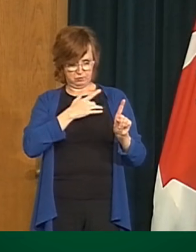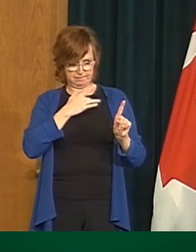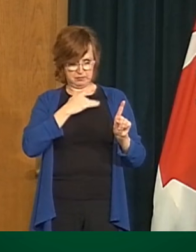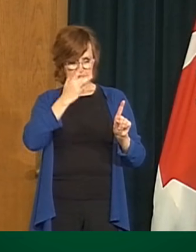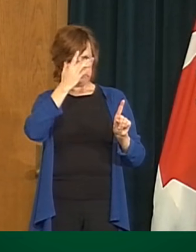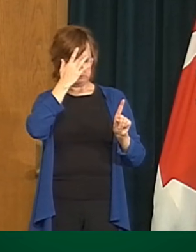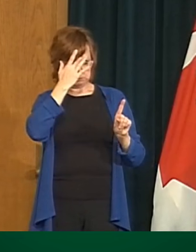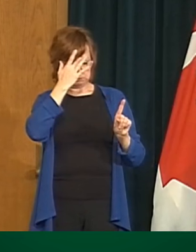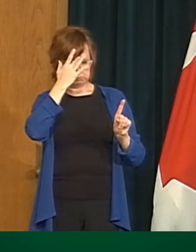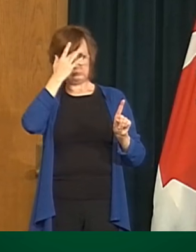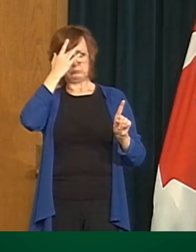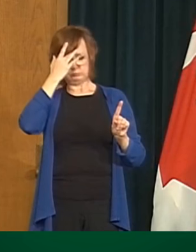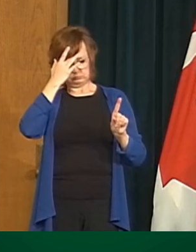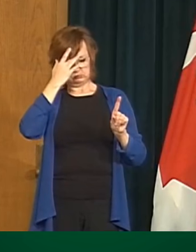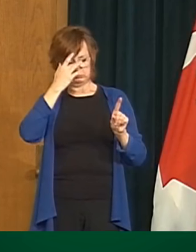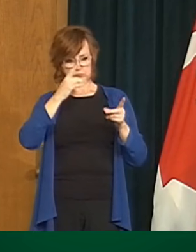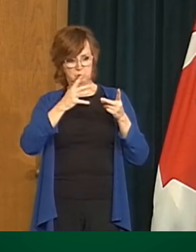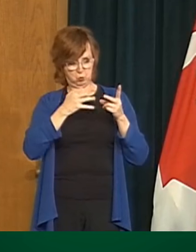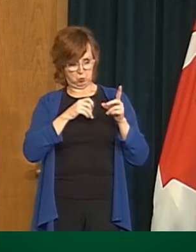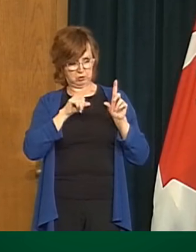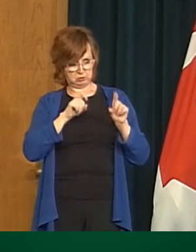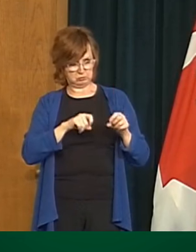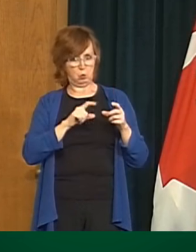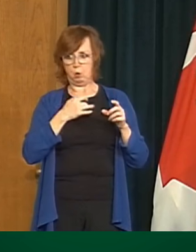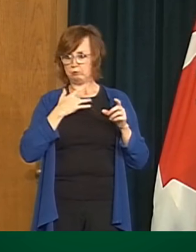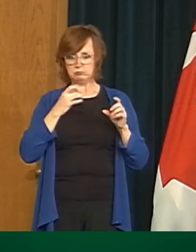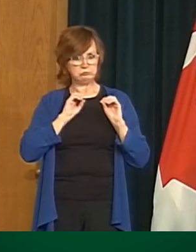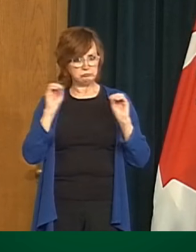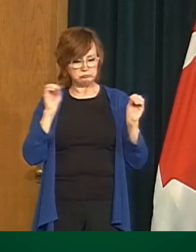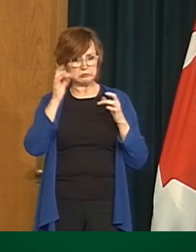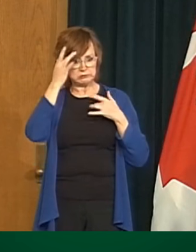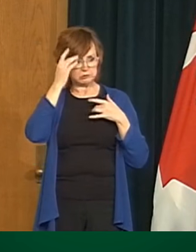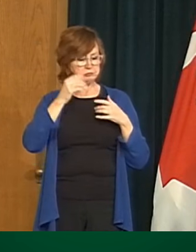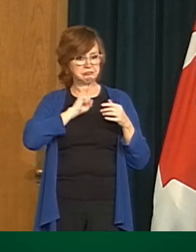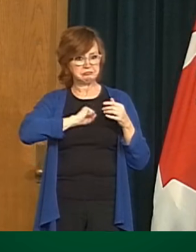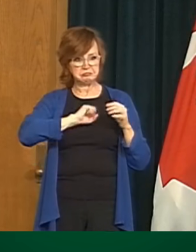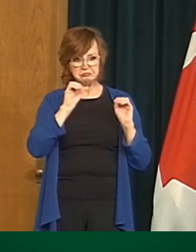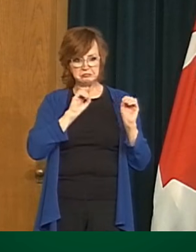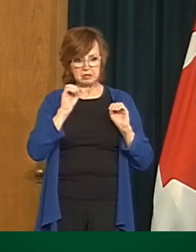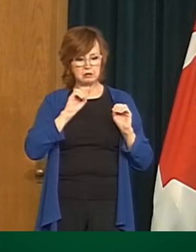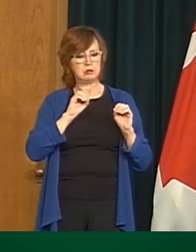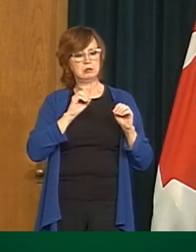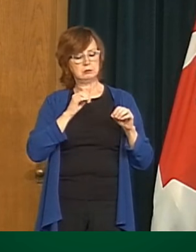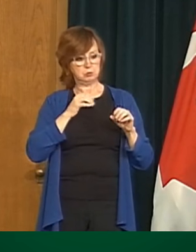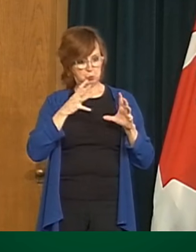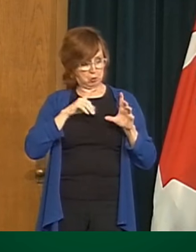or those surrounding communities would like to be tested, we will be making it available to them.